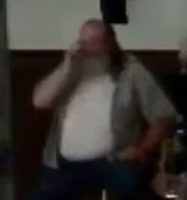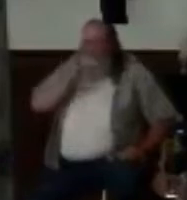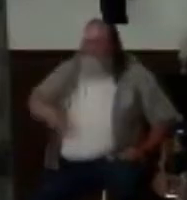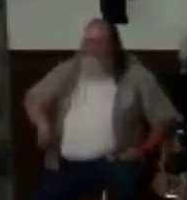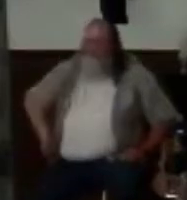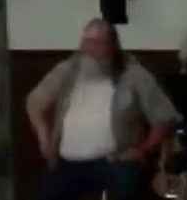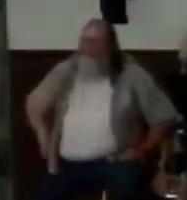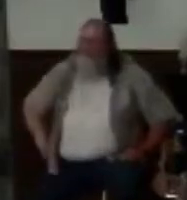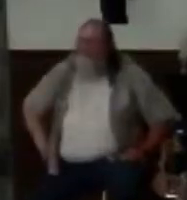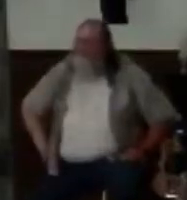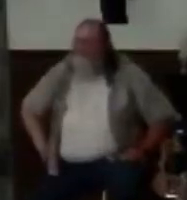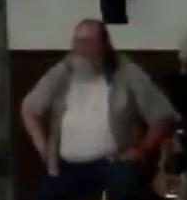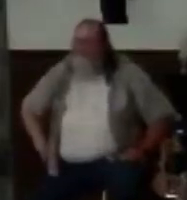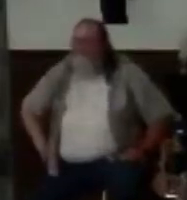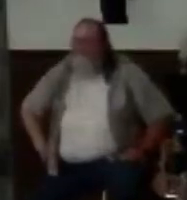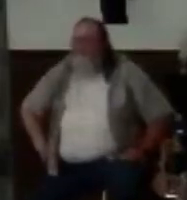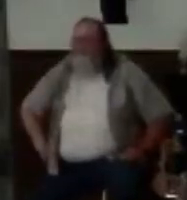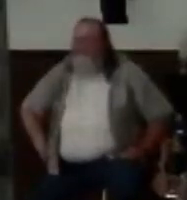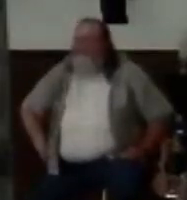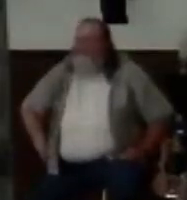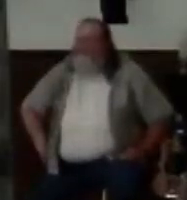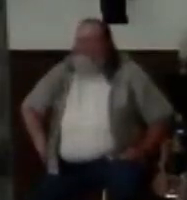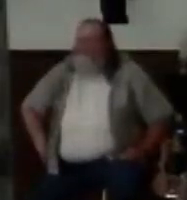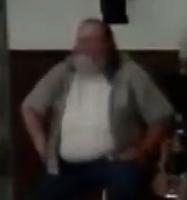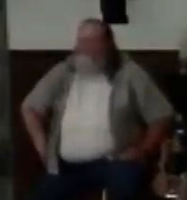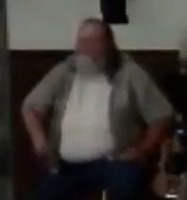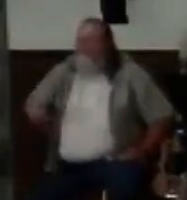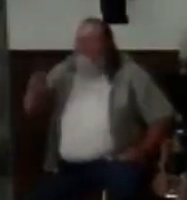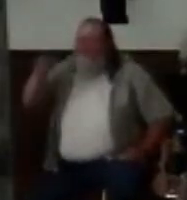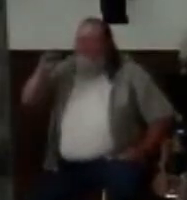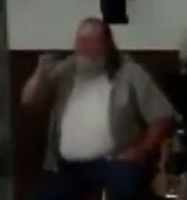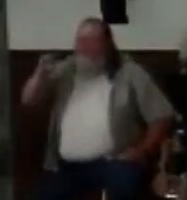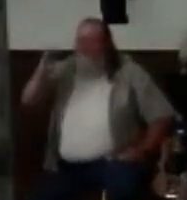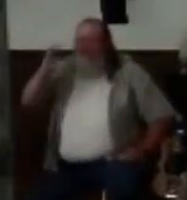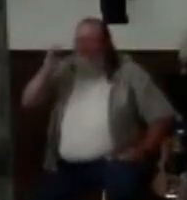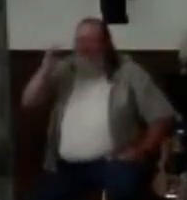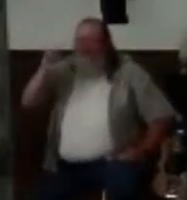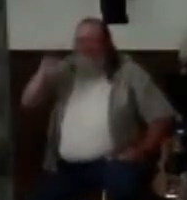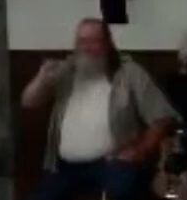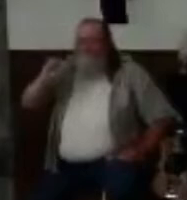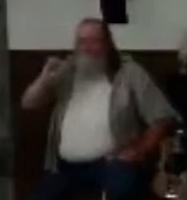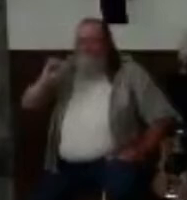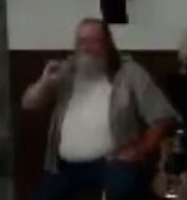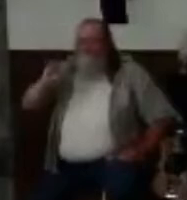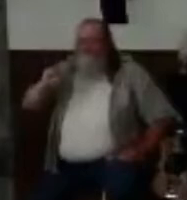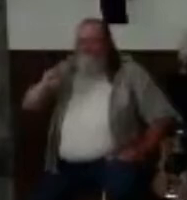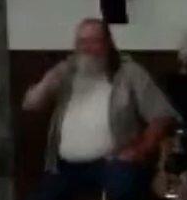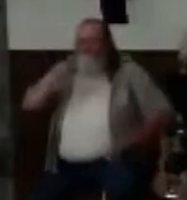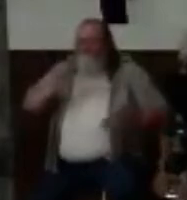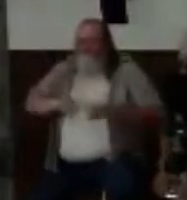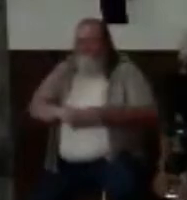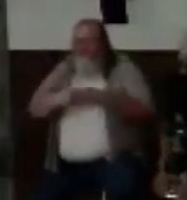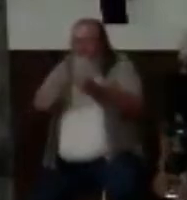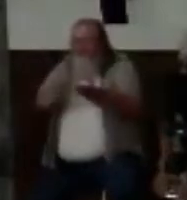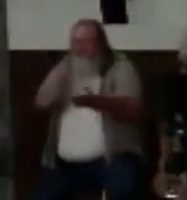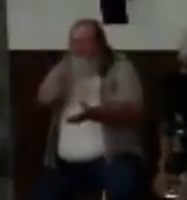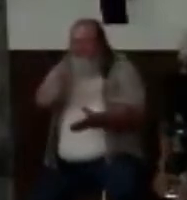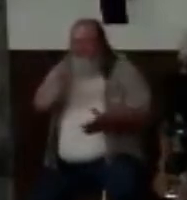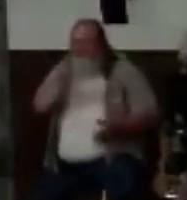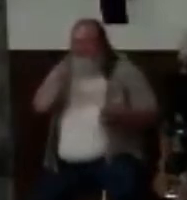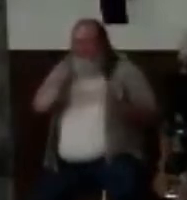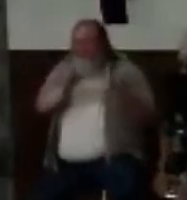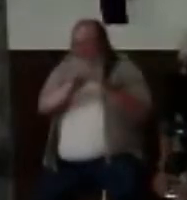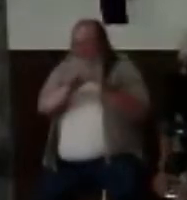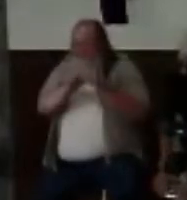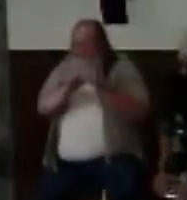John 7:19. Moses gave you the law, verse 19, but none of you obeys it. See, it's easy